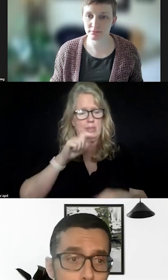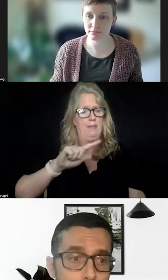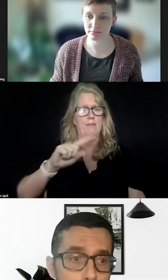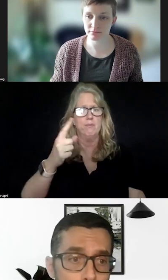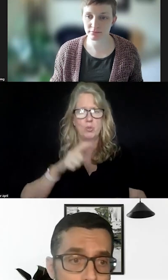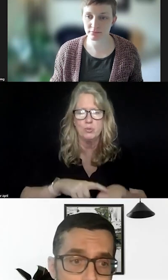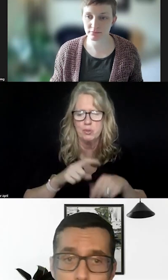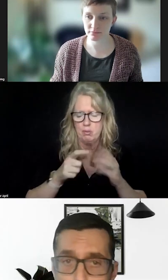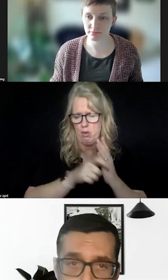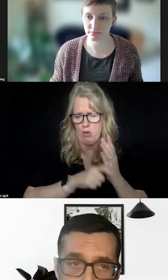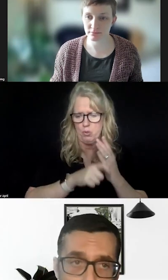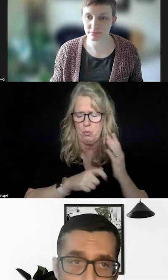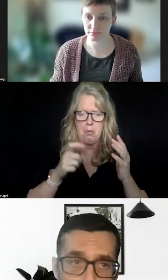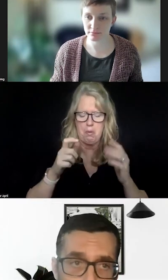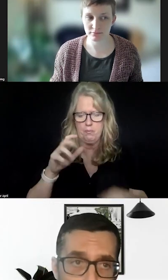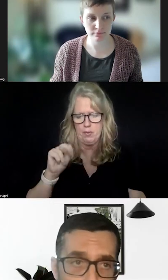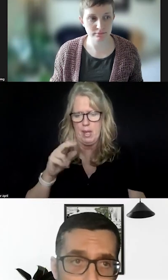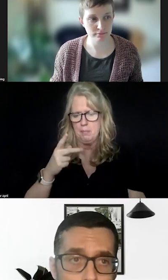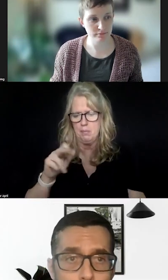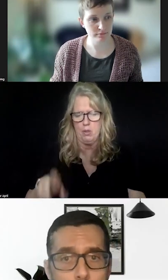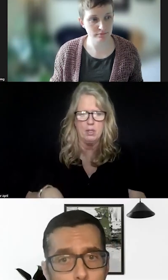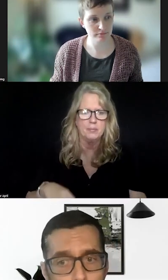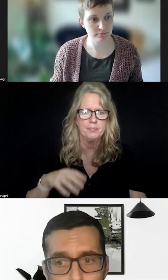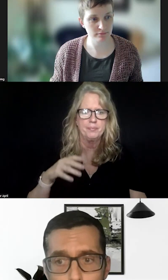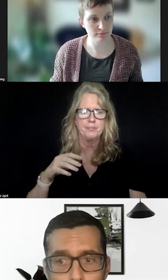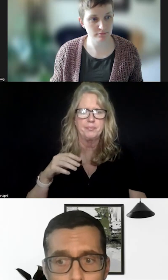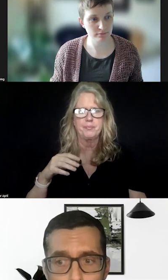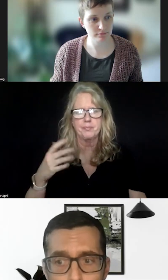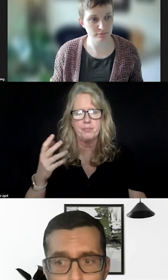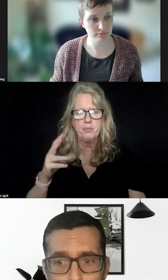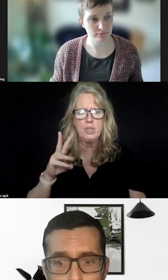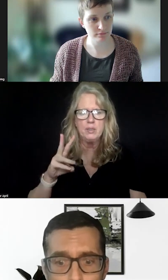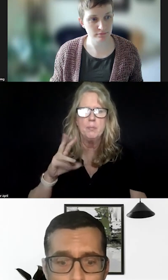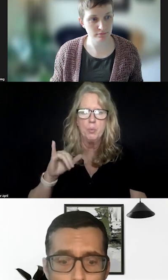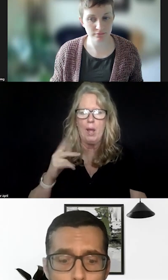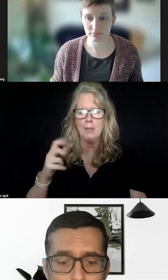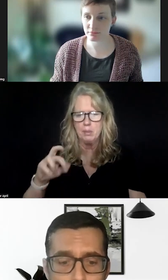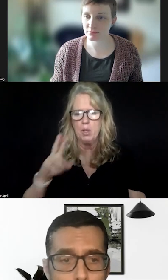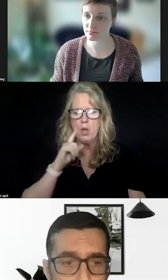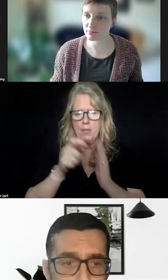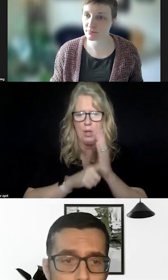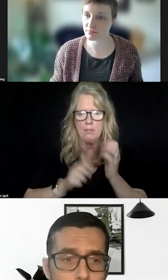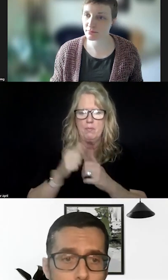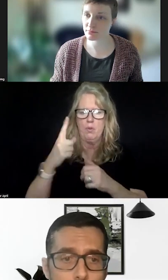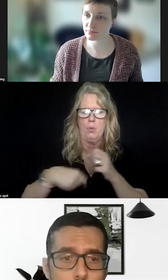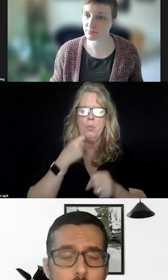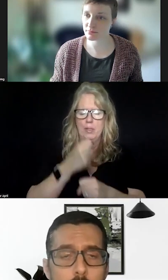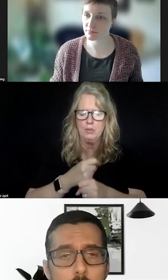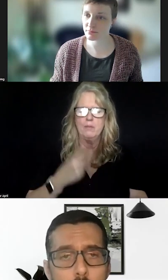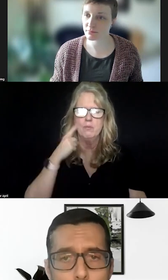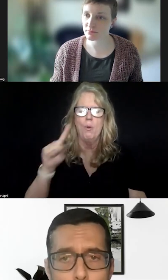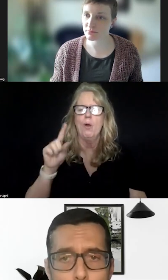we've had in NPR, a local NPR. We also did a number of articles around the 1-year anniversary for